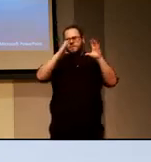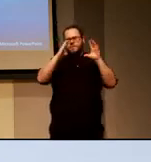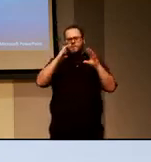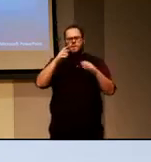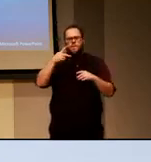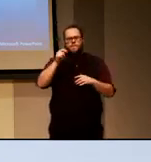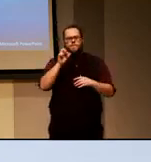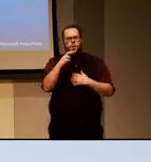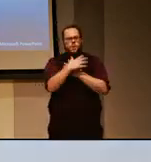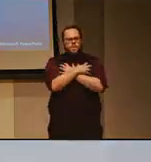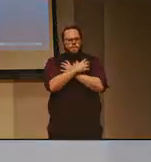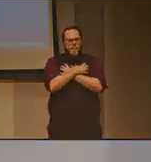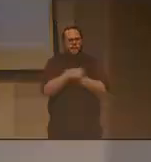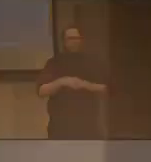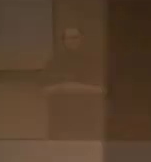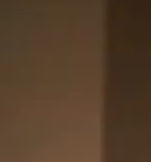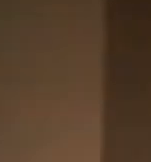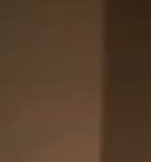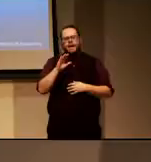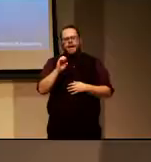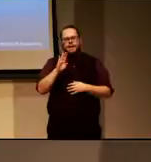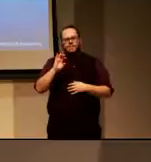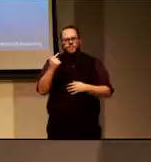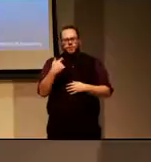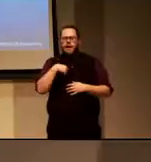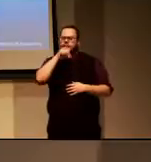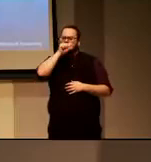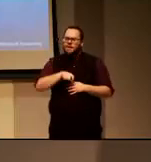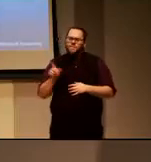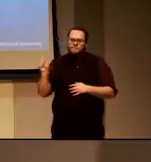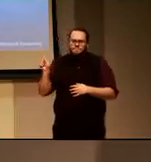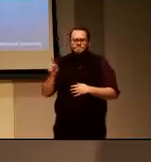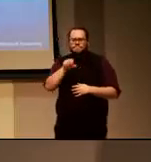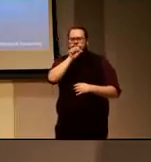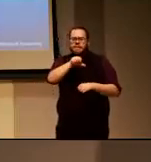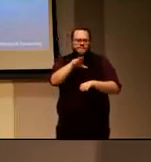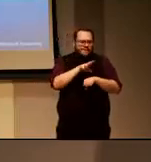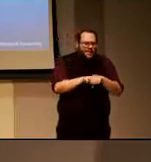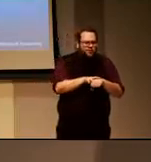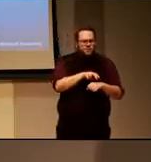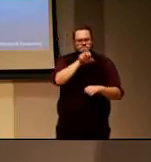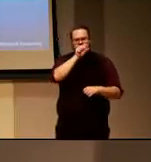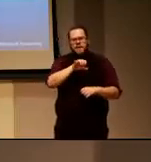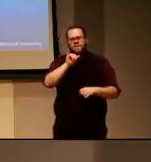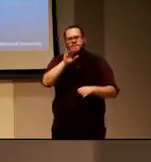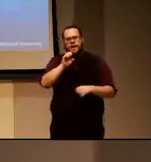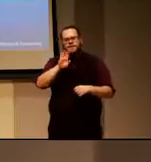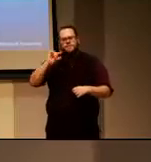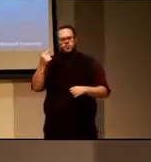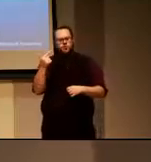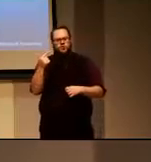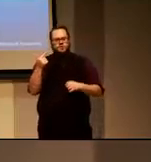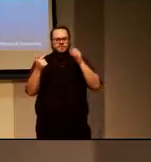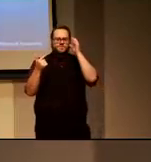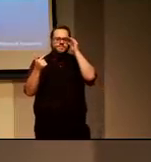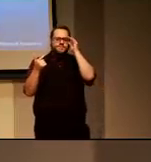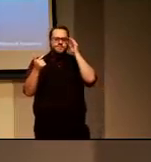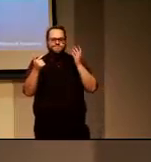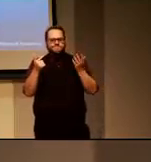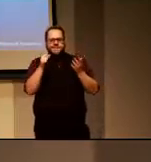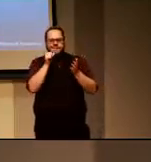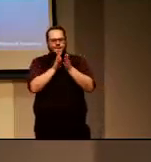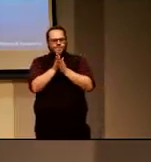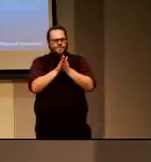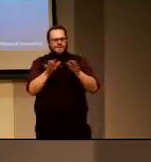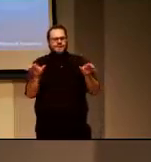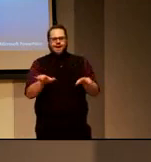icebergs. And while I love polar bears, and I love nature and icebergs, it does not necessarily motivate